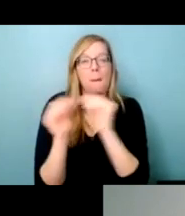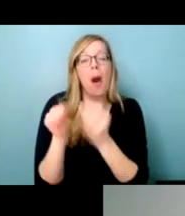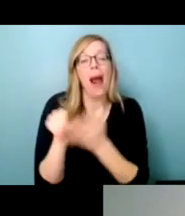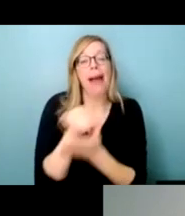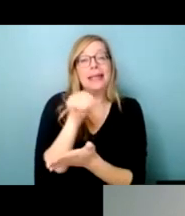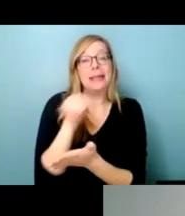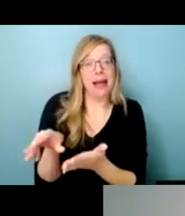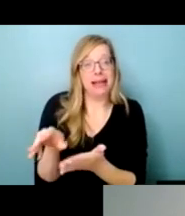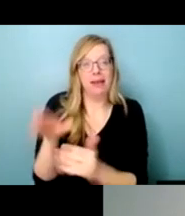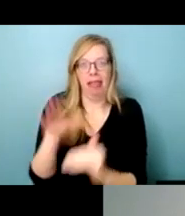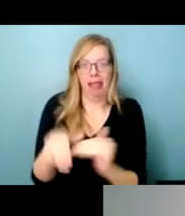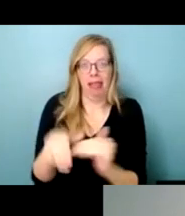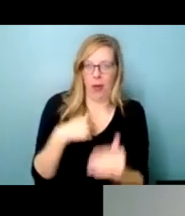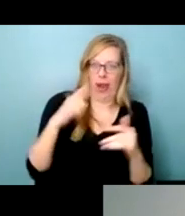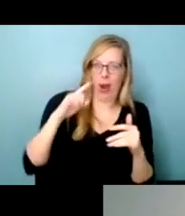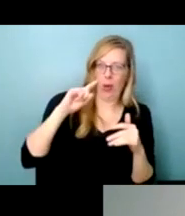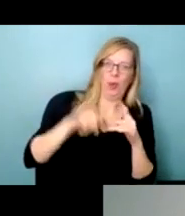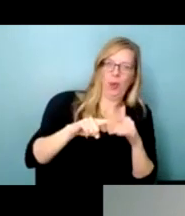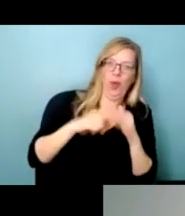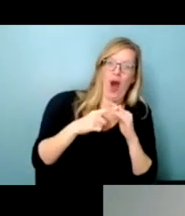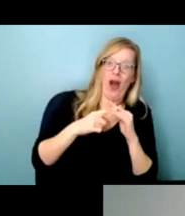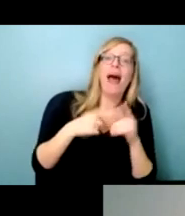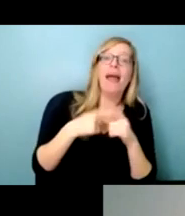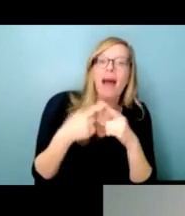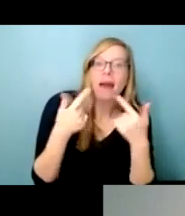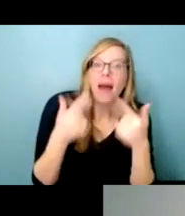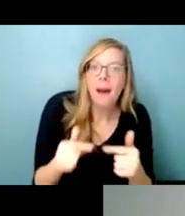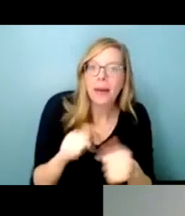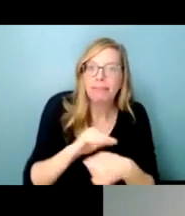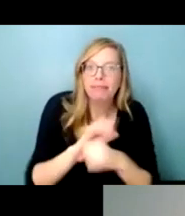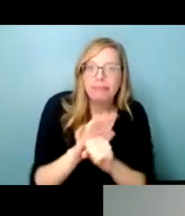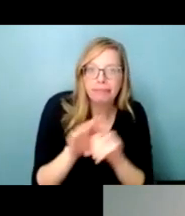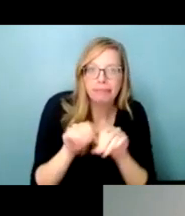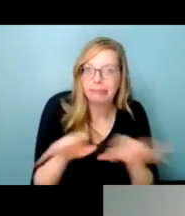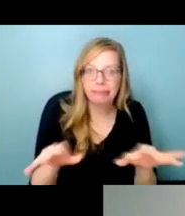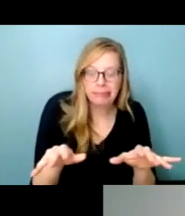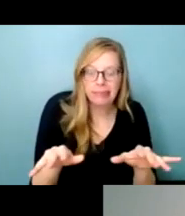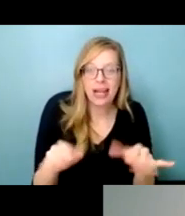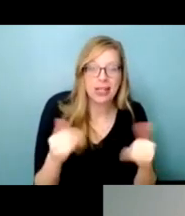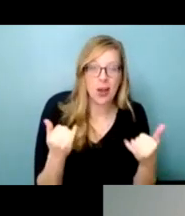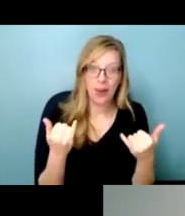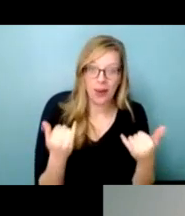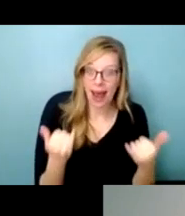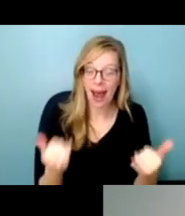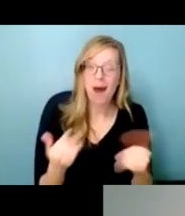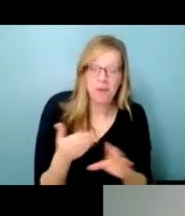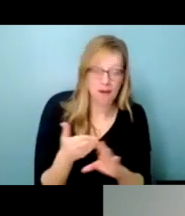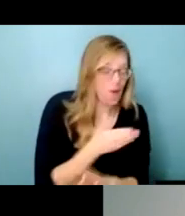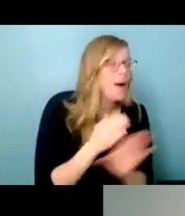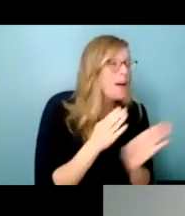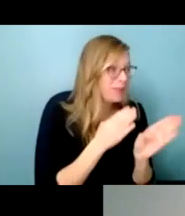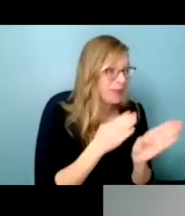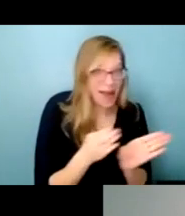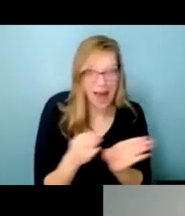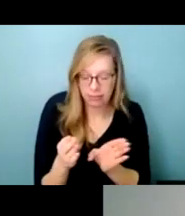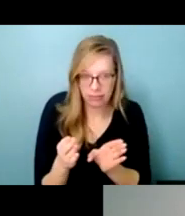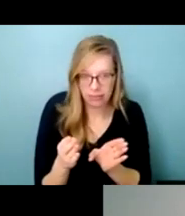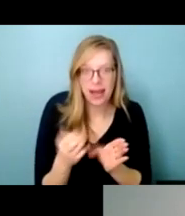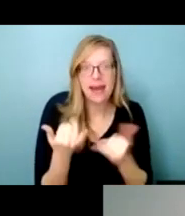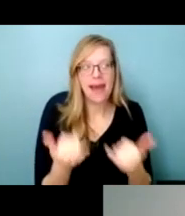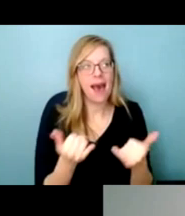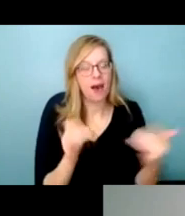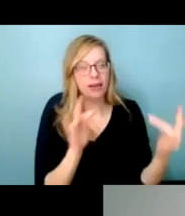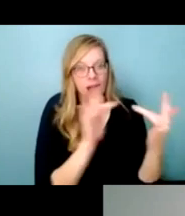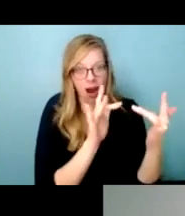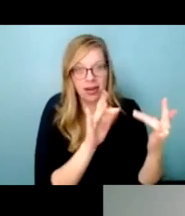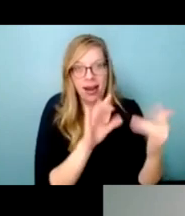applied. Then the pandemic hit. So now, instead of doing the actual thing we were going to do, we've been in communication with the folks